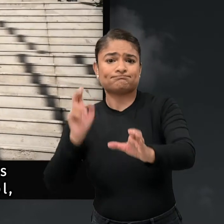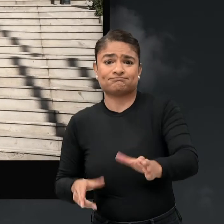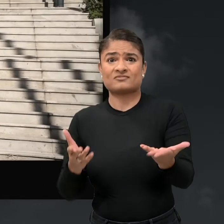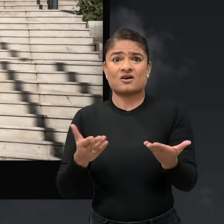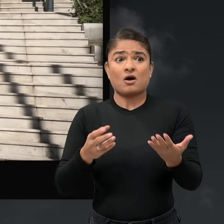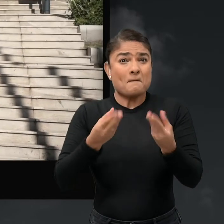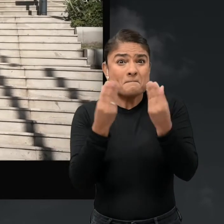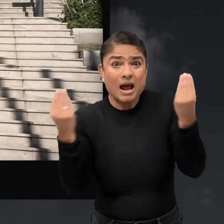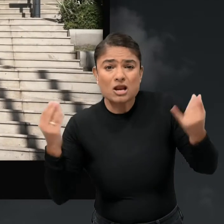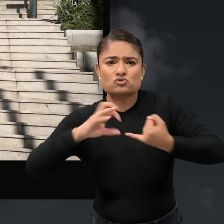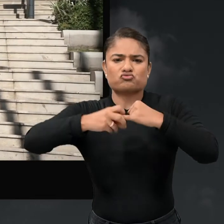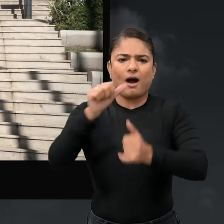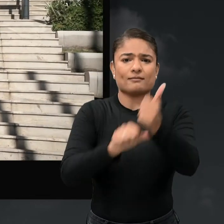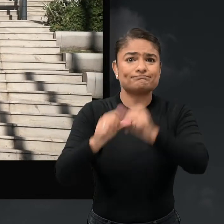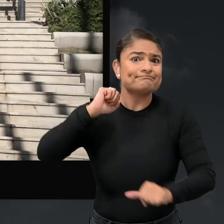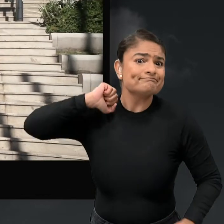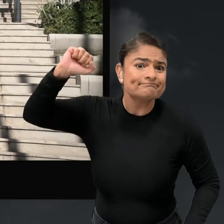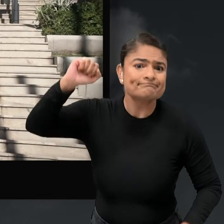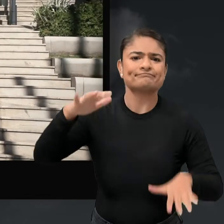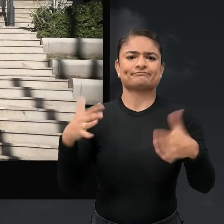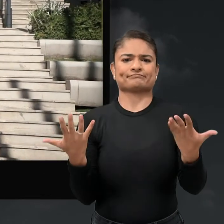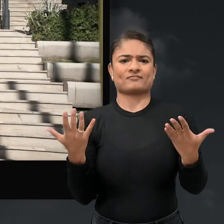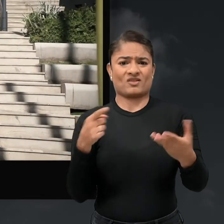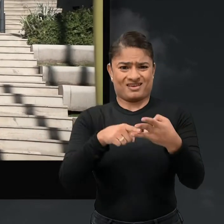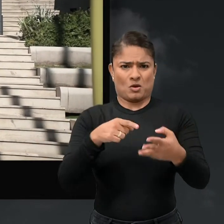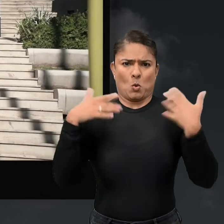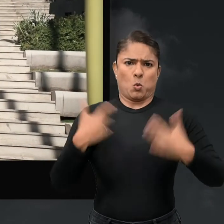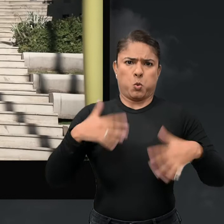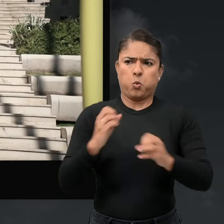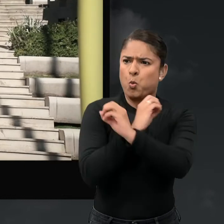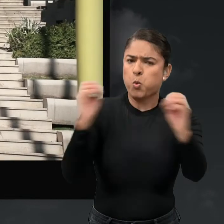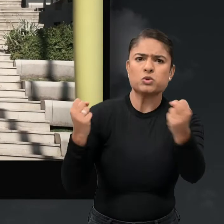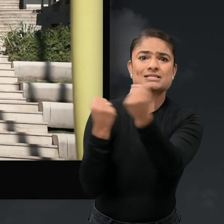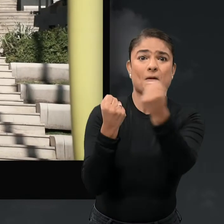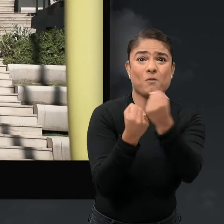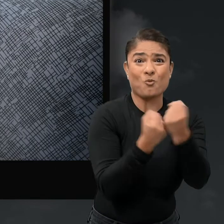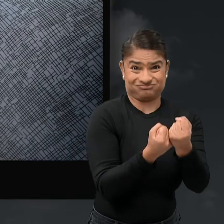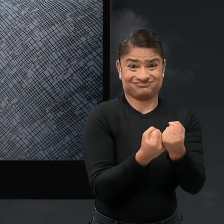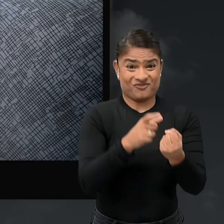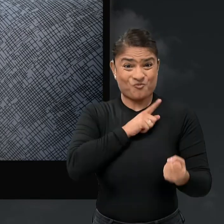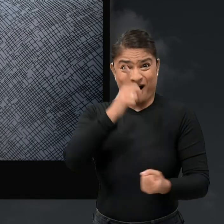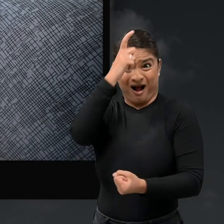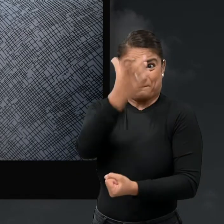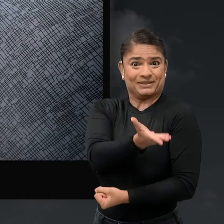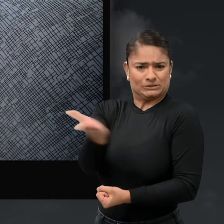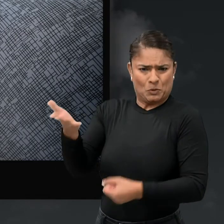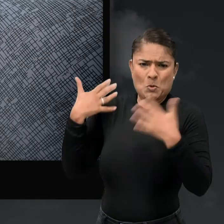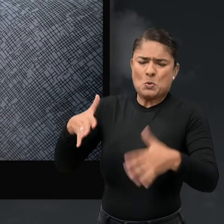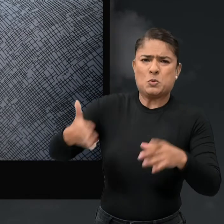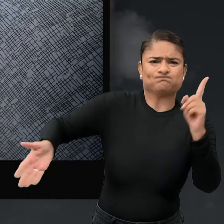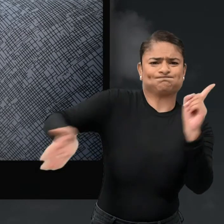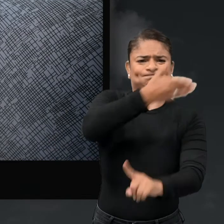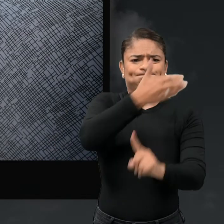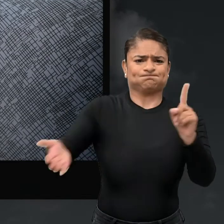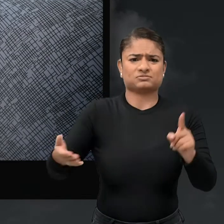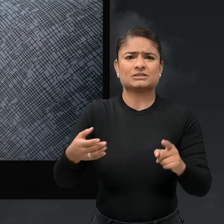school. There were high numbers of learners trying to commit suicide. And this is basically because there was